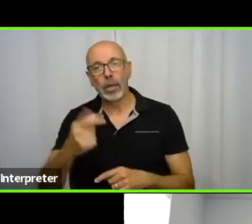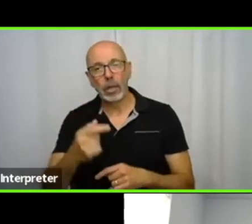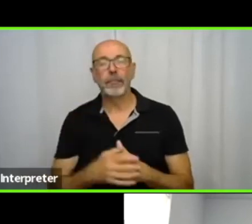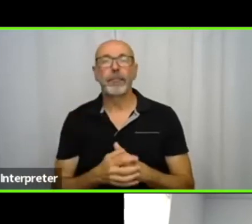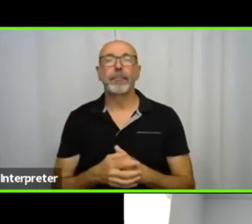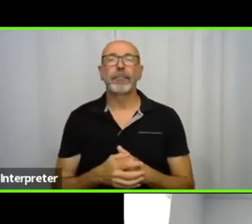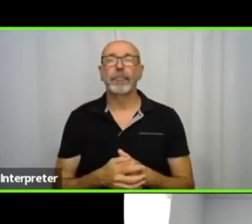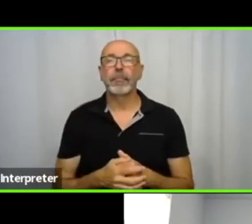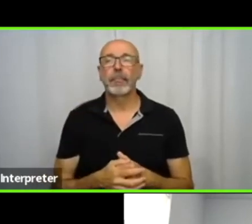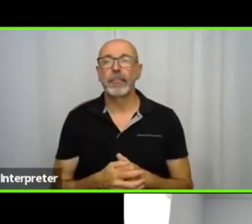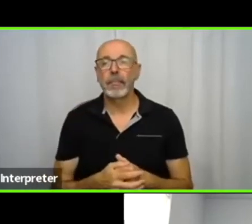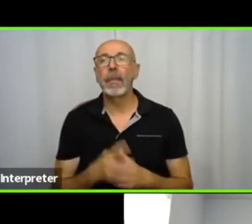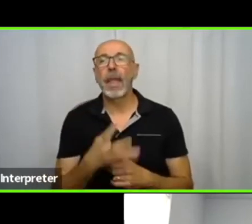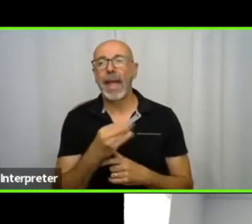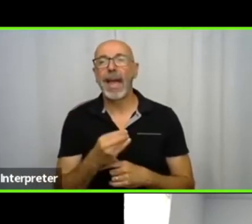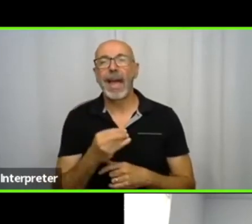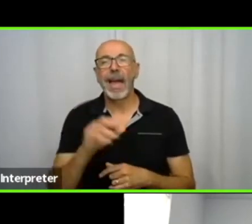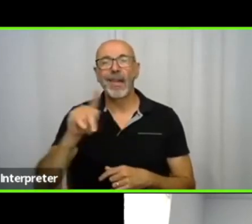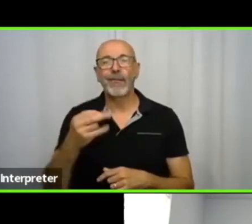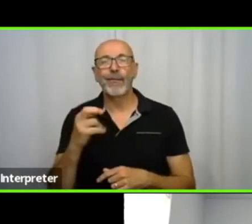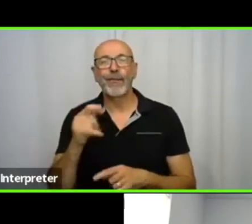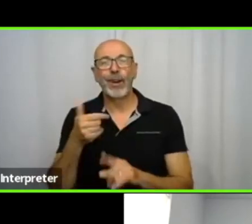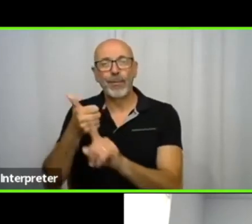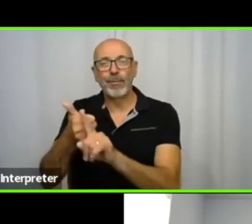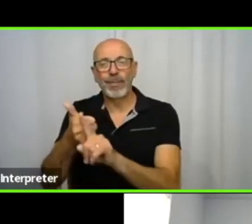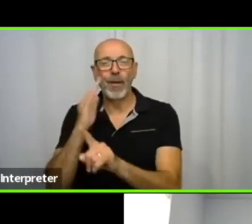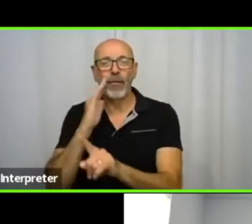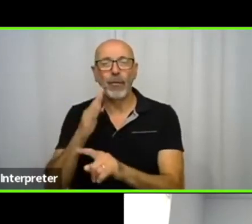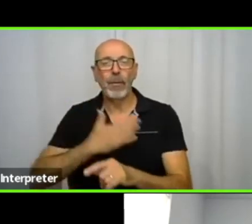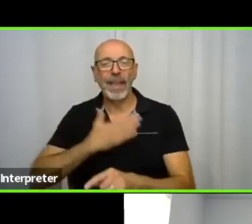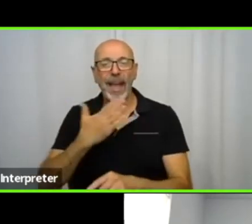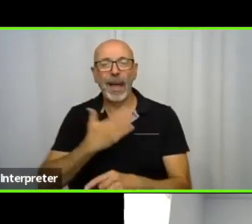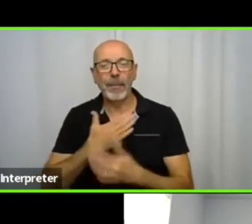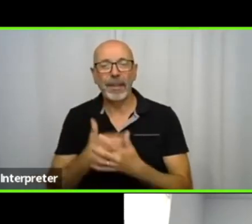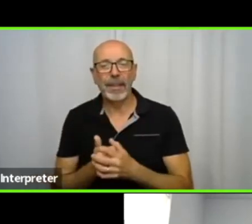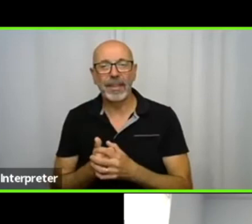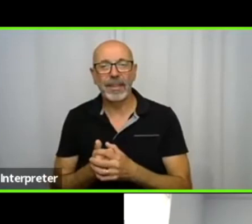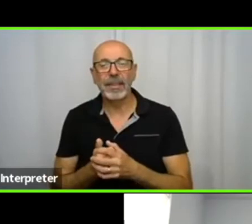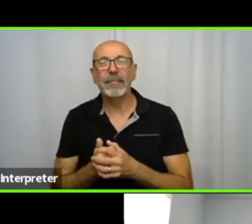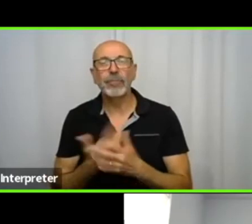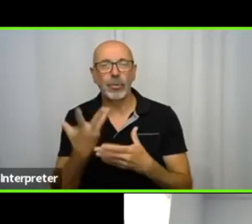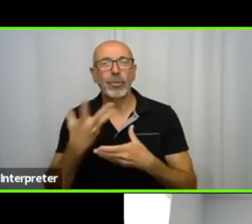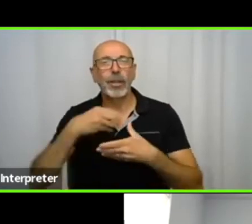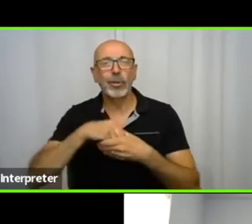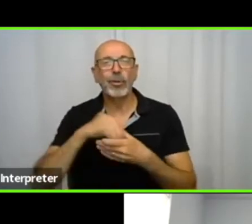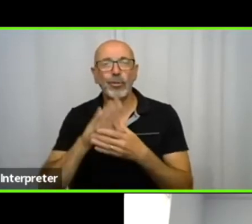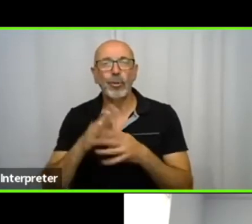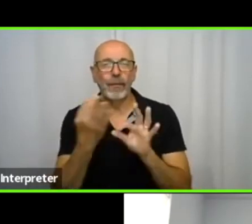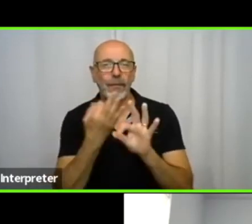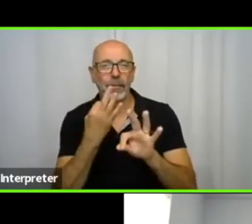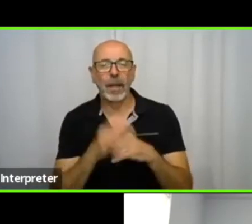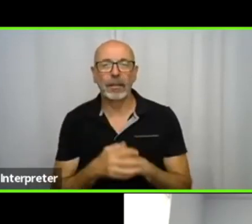philip.p@respectability.org. And Philip will be happy to incorporate them.